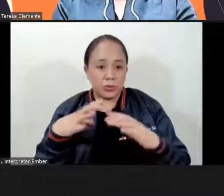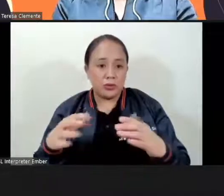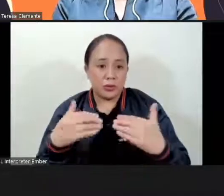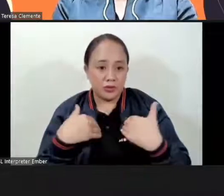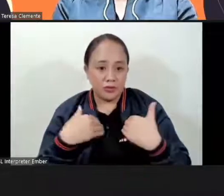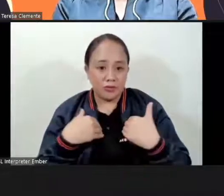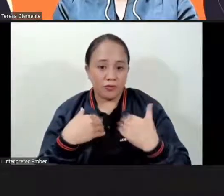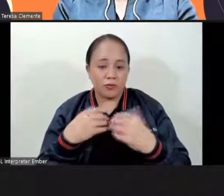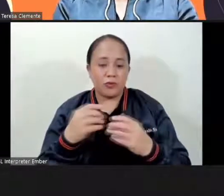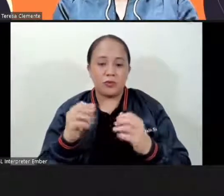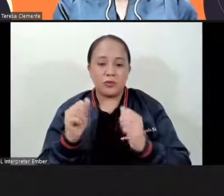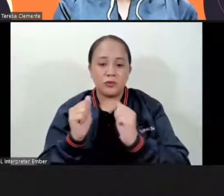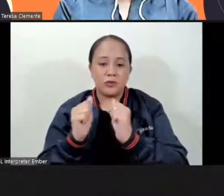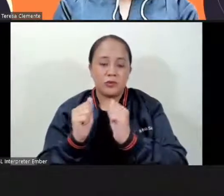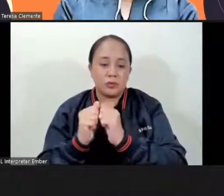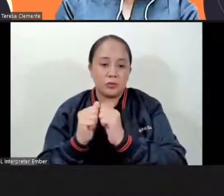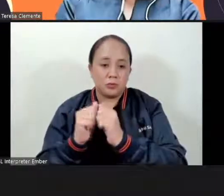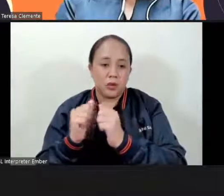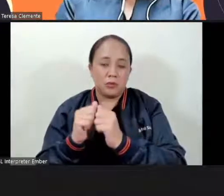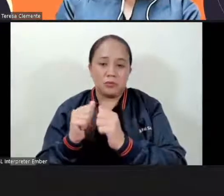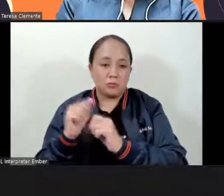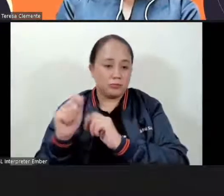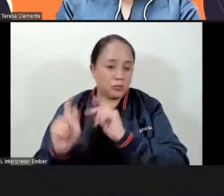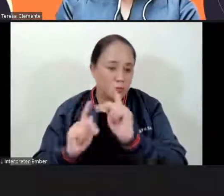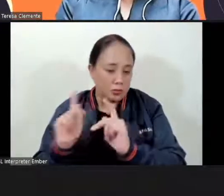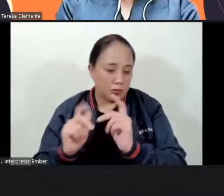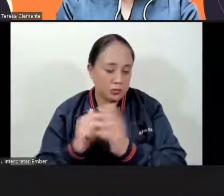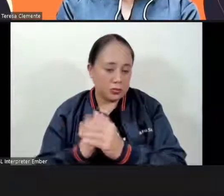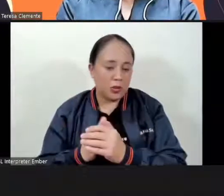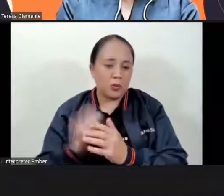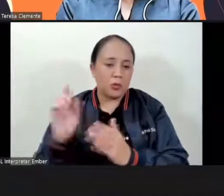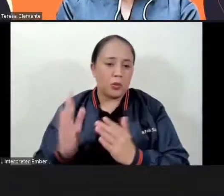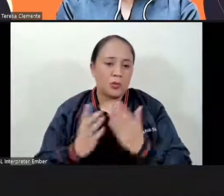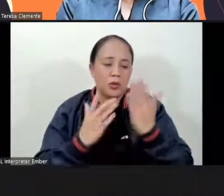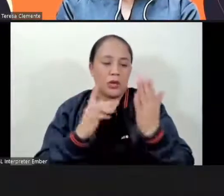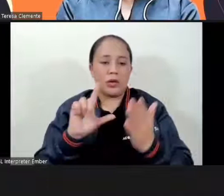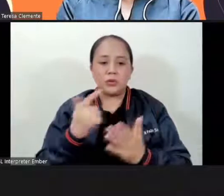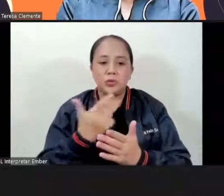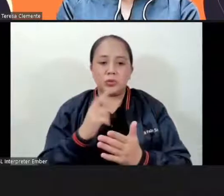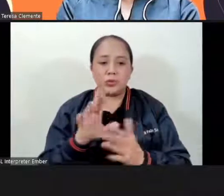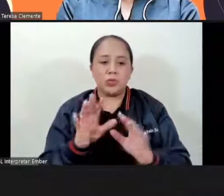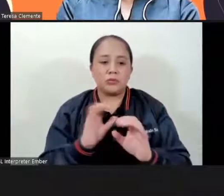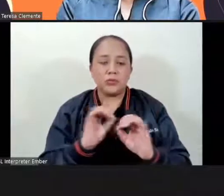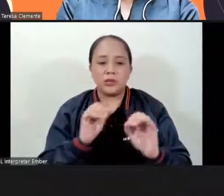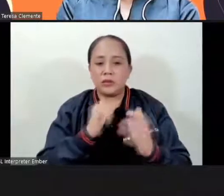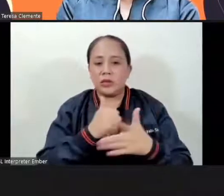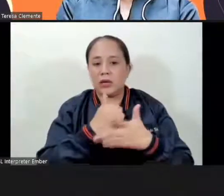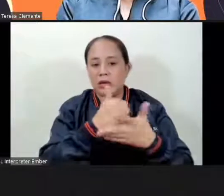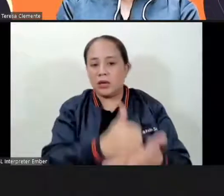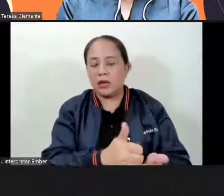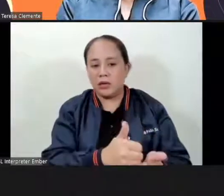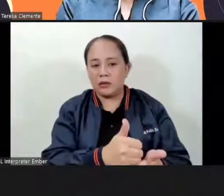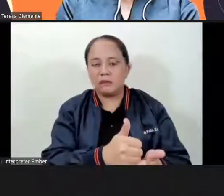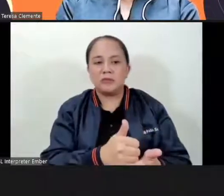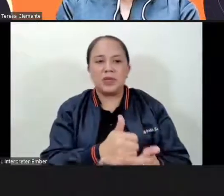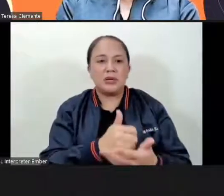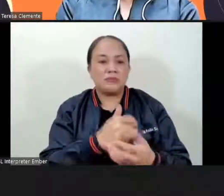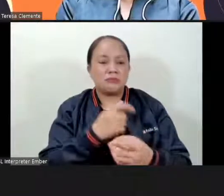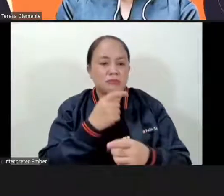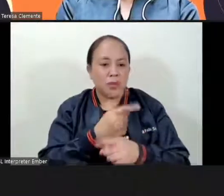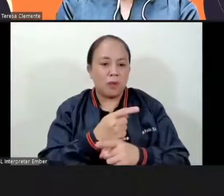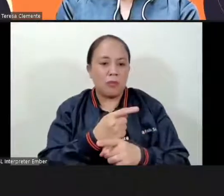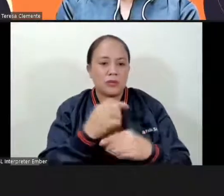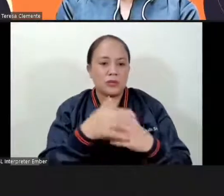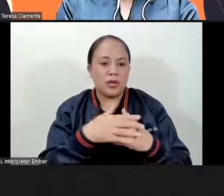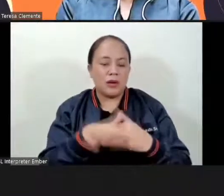their constituents. What could you recommend with LGUs which don't respond appropriately to the